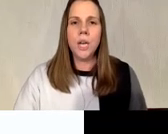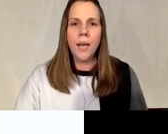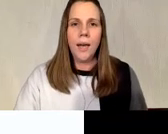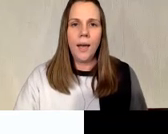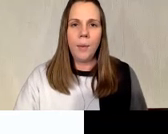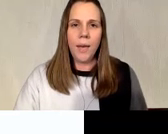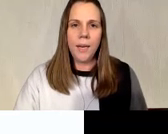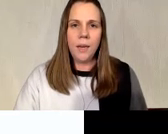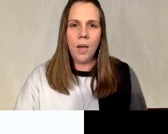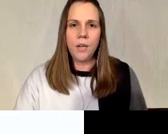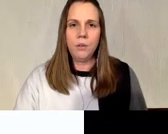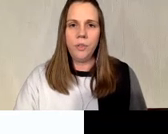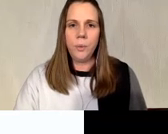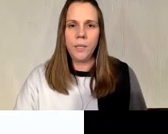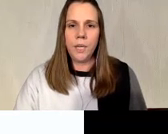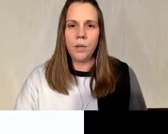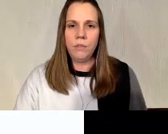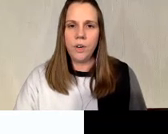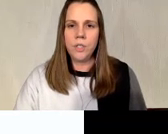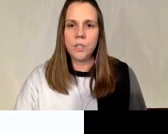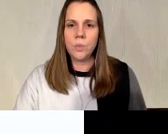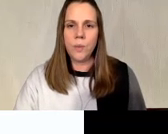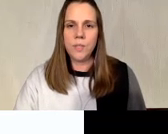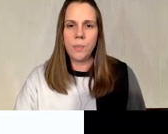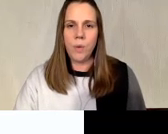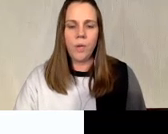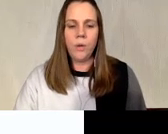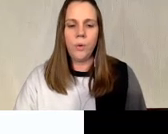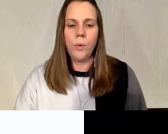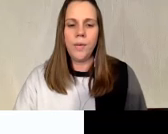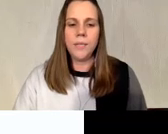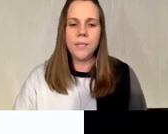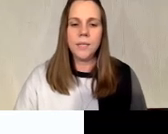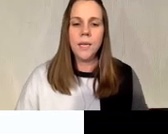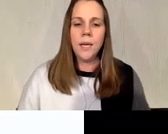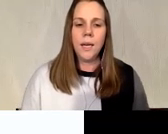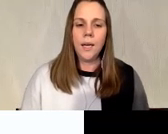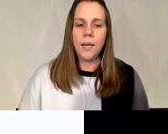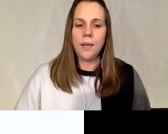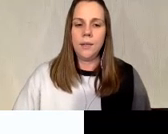Spanish, I cannot fluently converse with someone who is